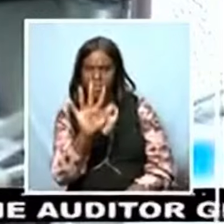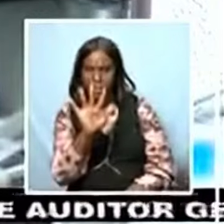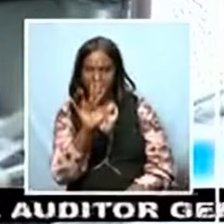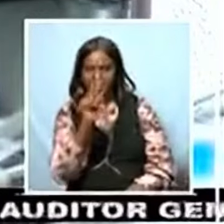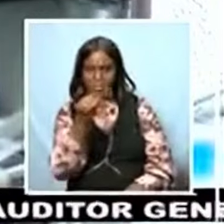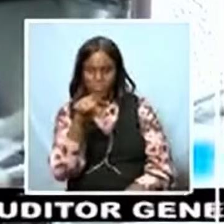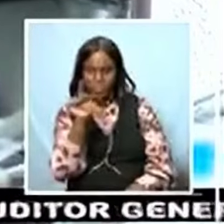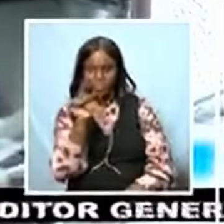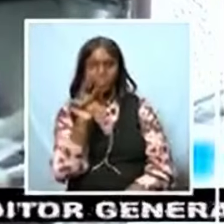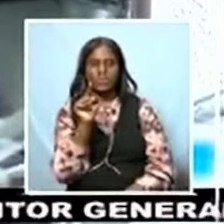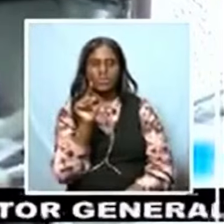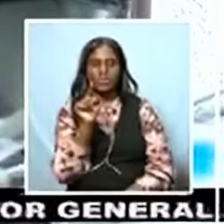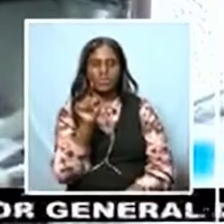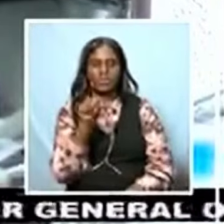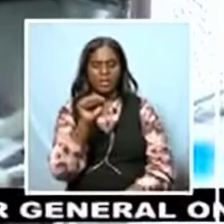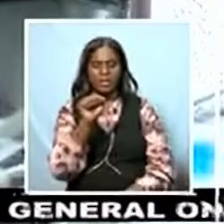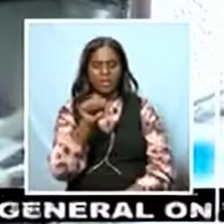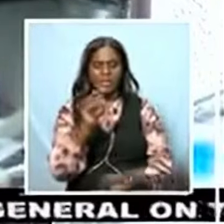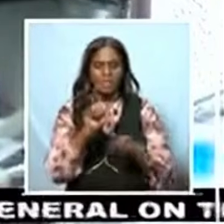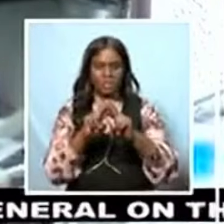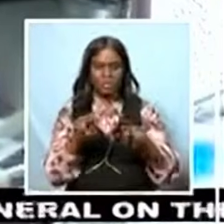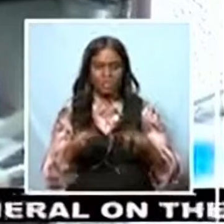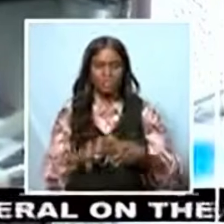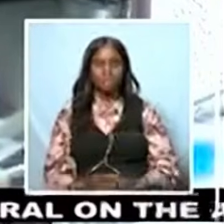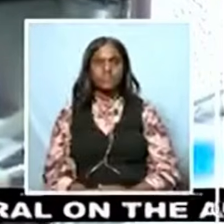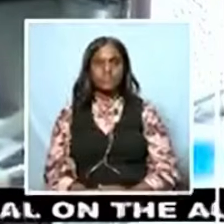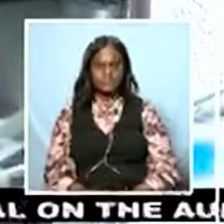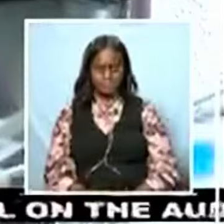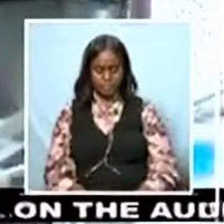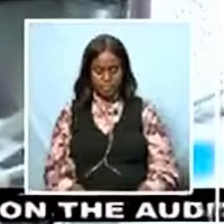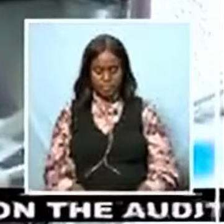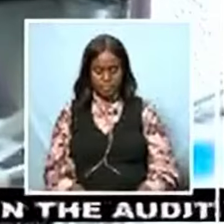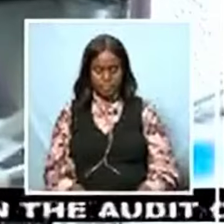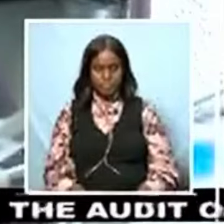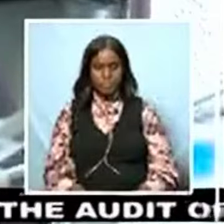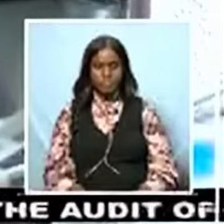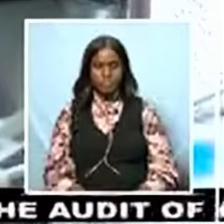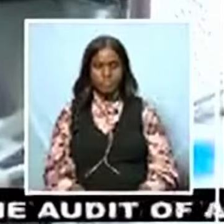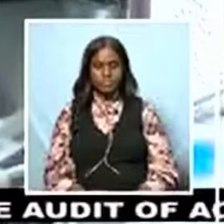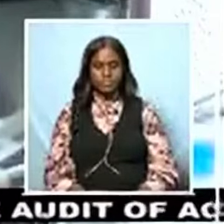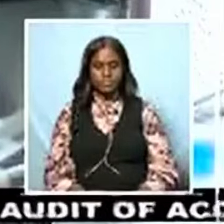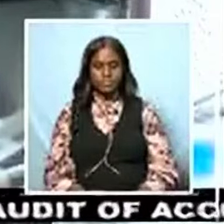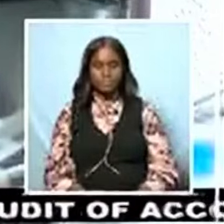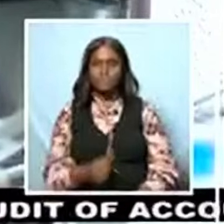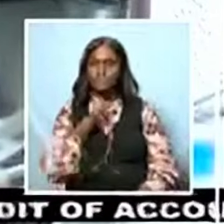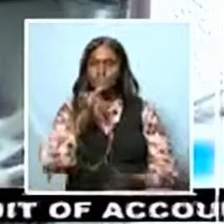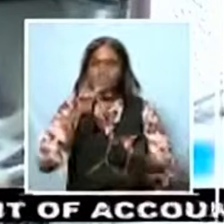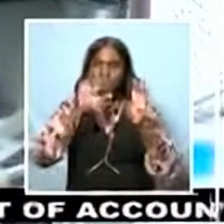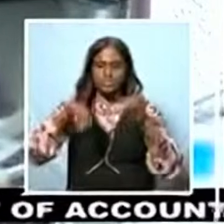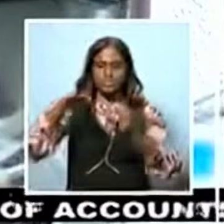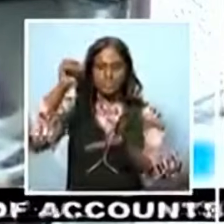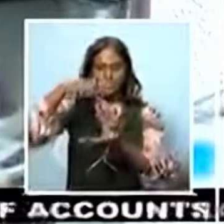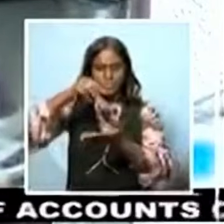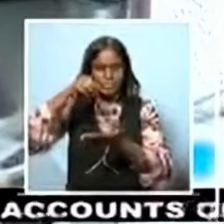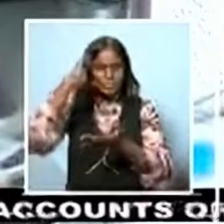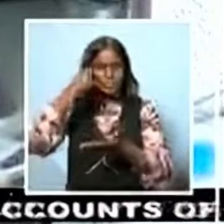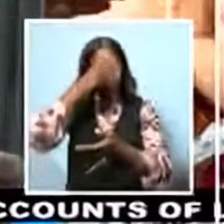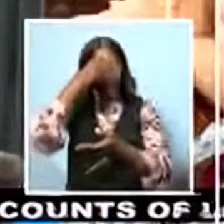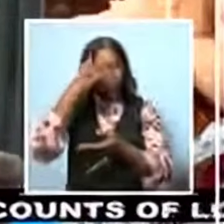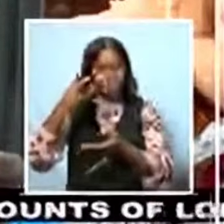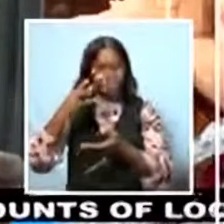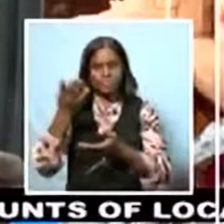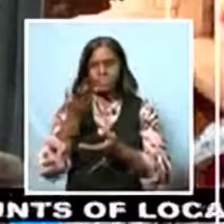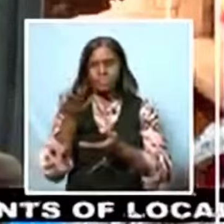take. Yes, Chair. So so they were not leaving copies of the NRCs? Yes,